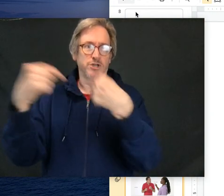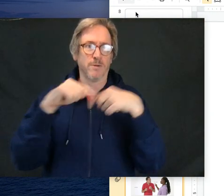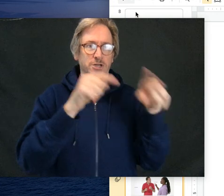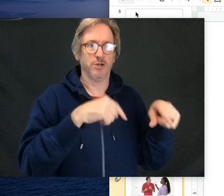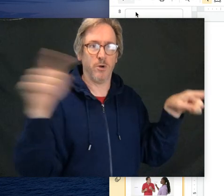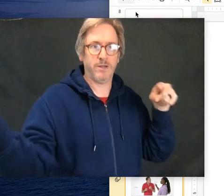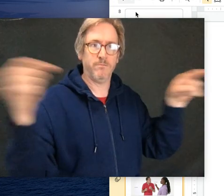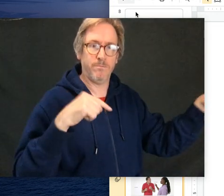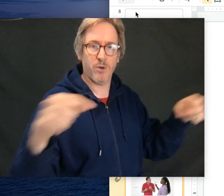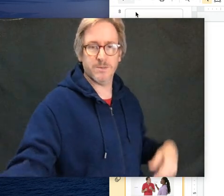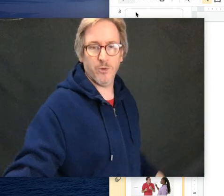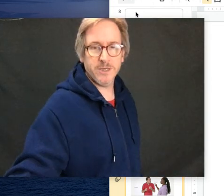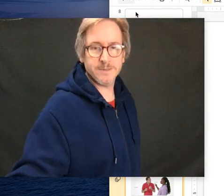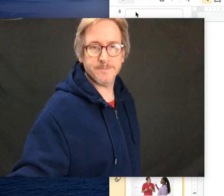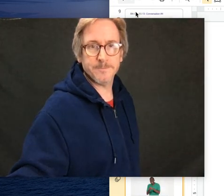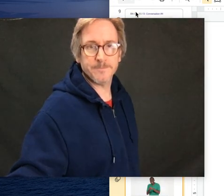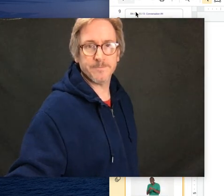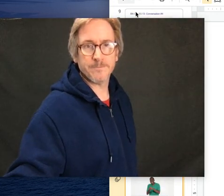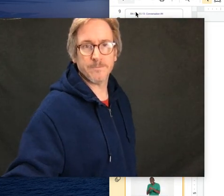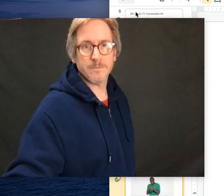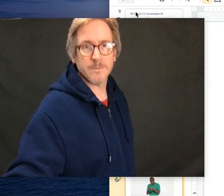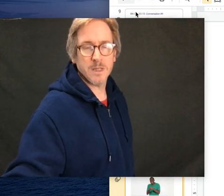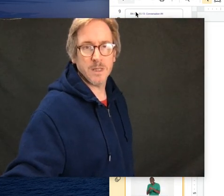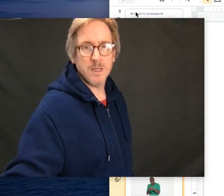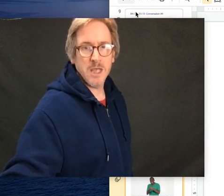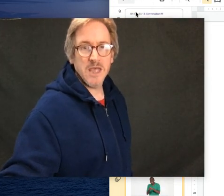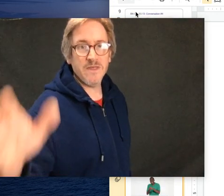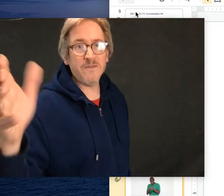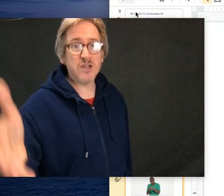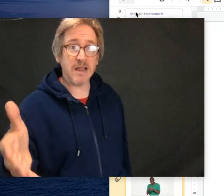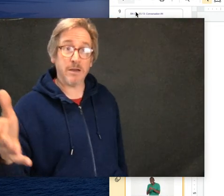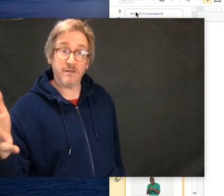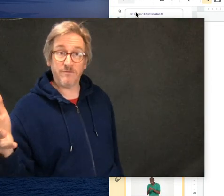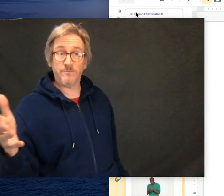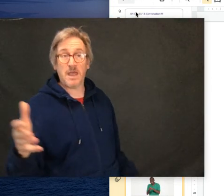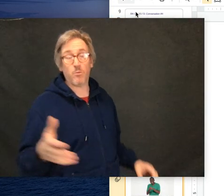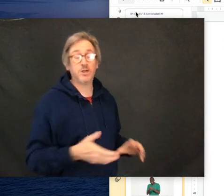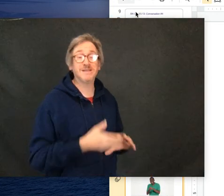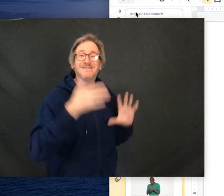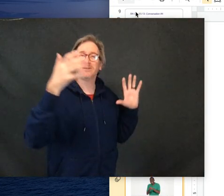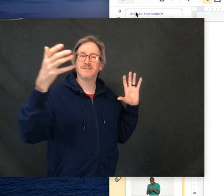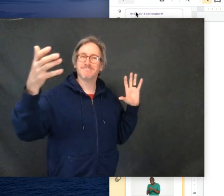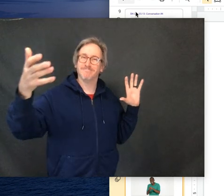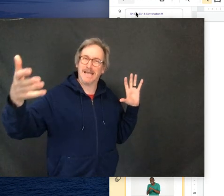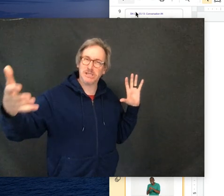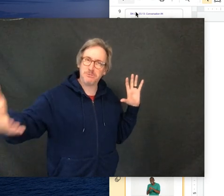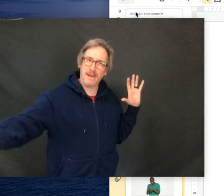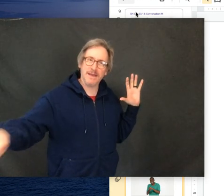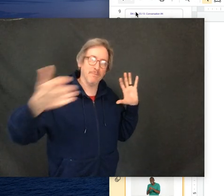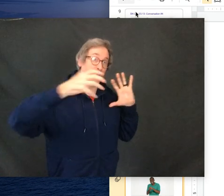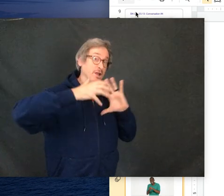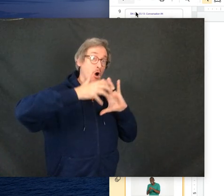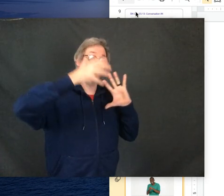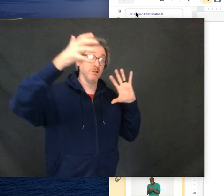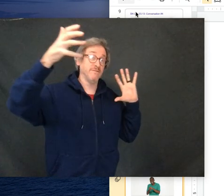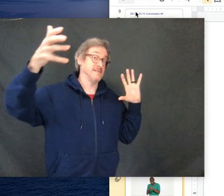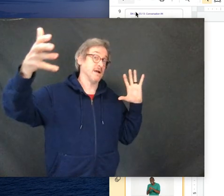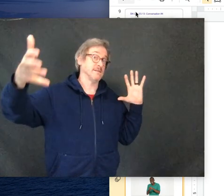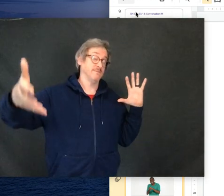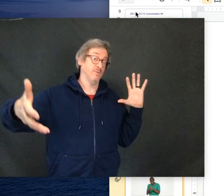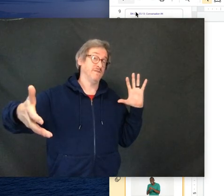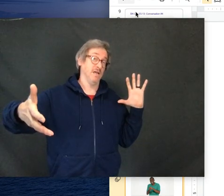which direction you're going, point to point. Then there's a narrative, and we're going to start expanding and putting all